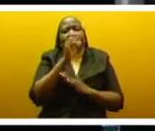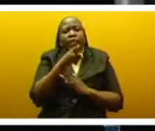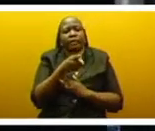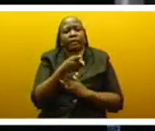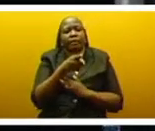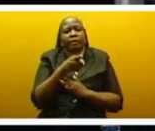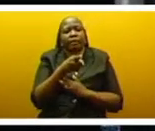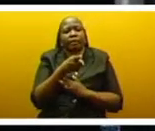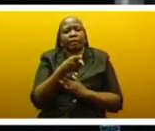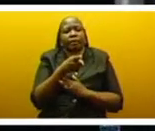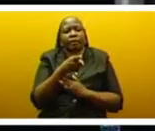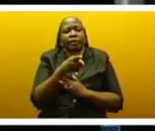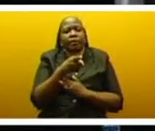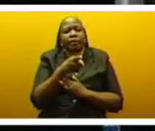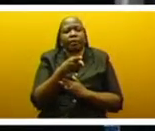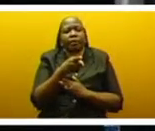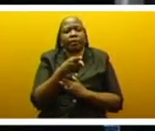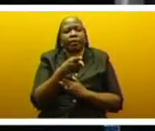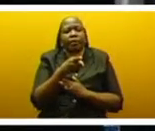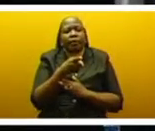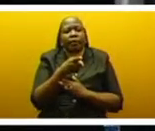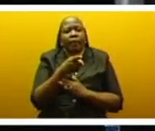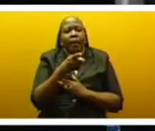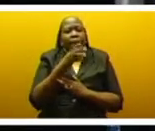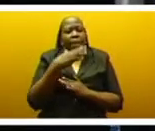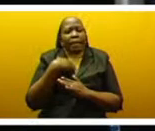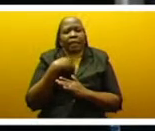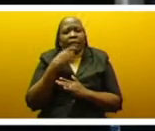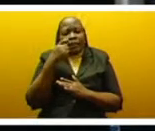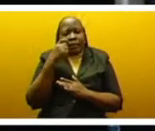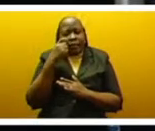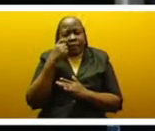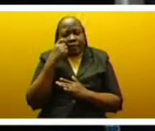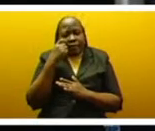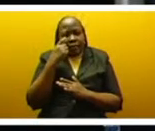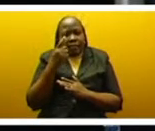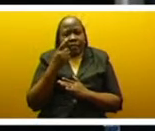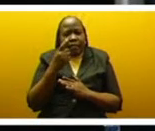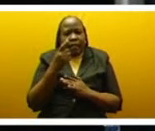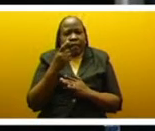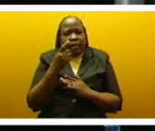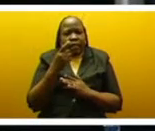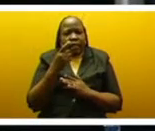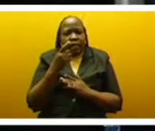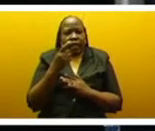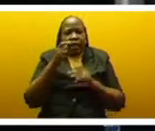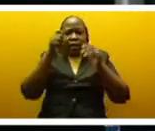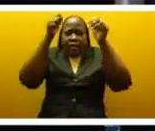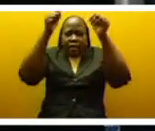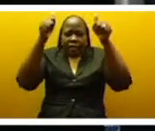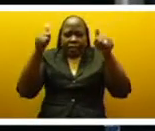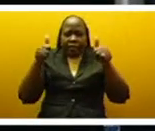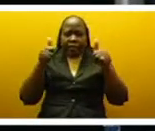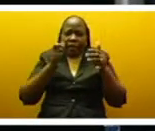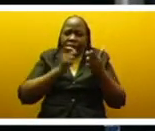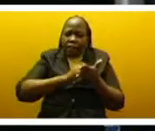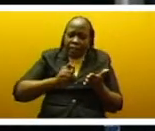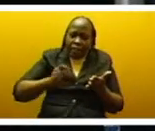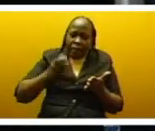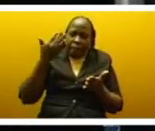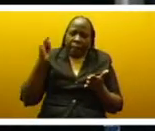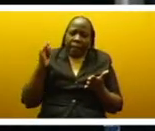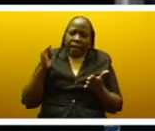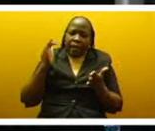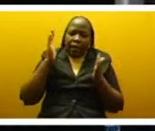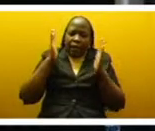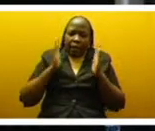Complaints were raised. I think I've seen letters written by the party that nominated the